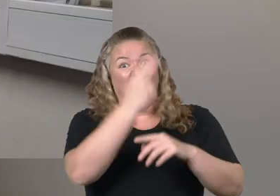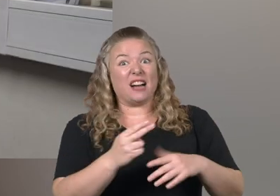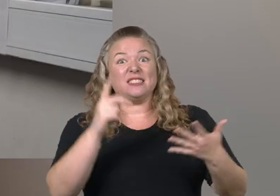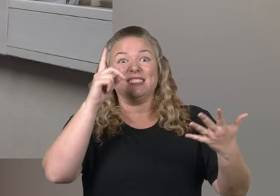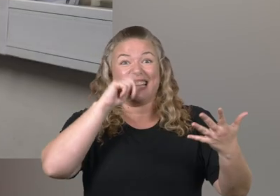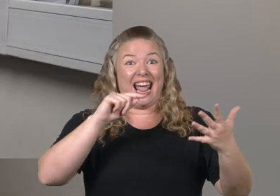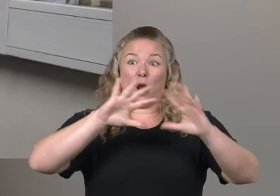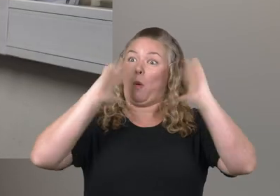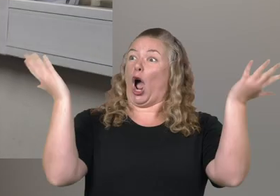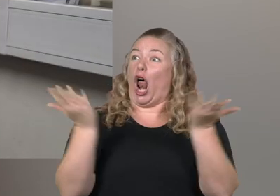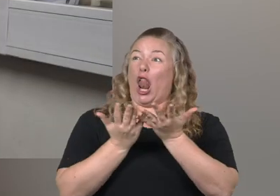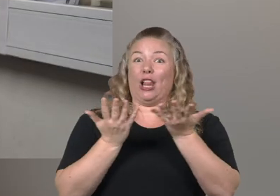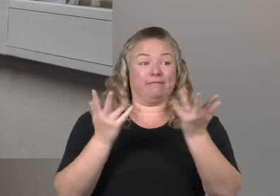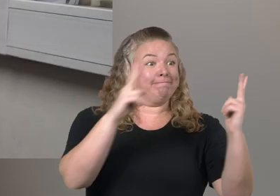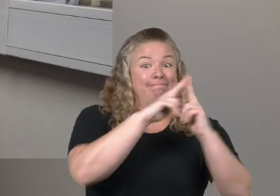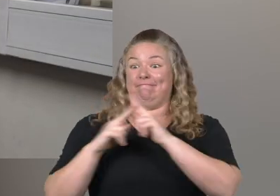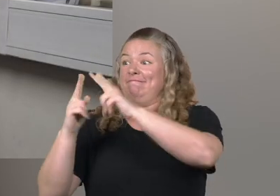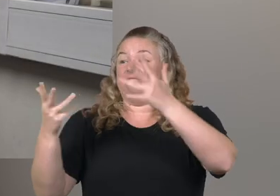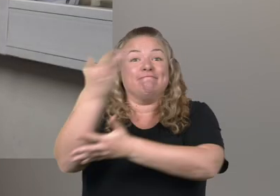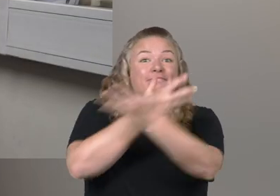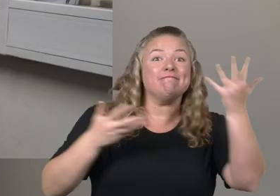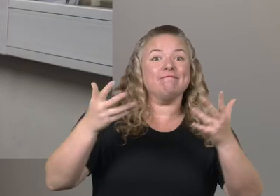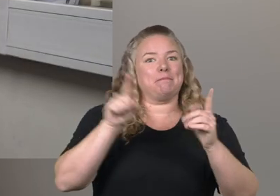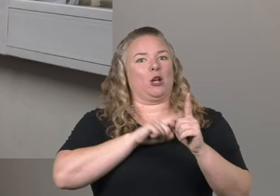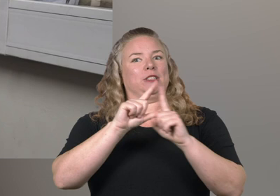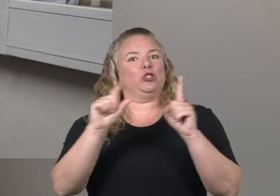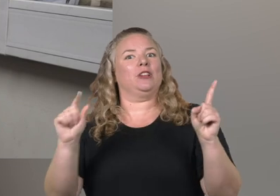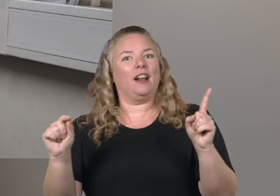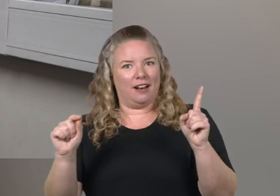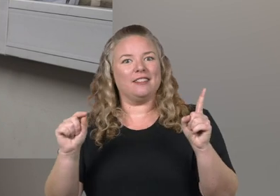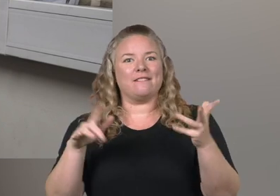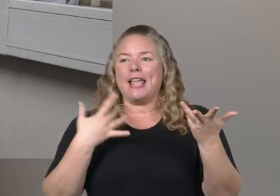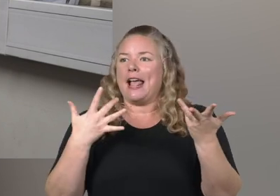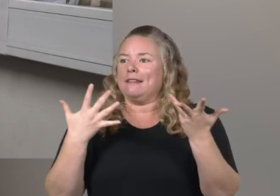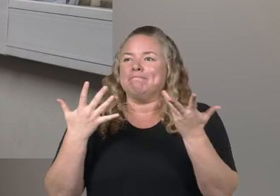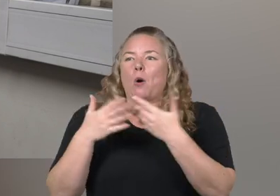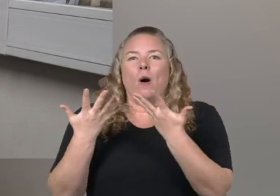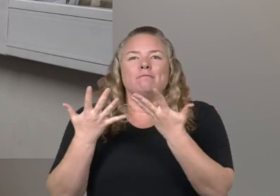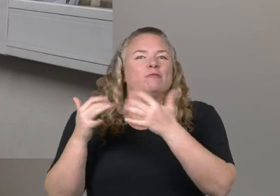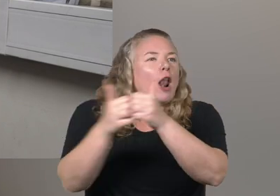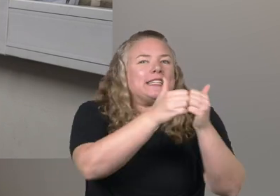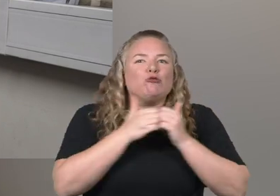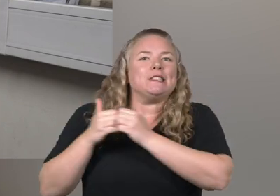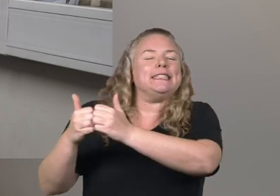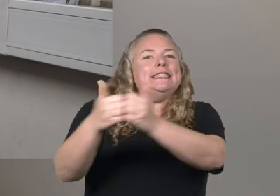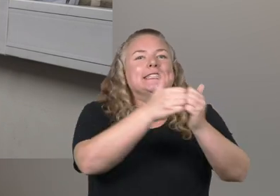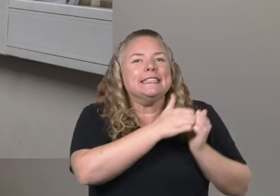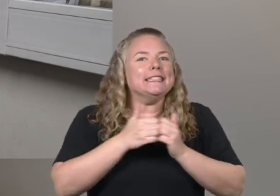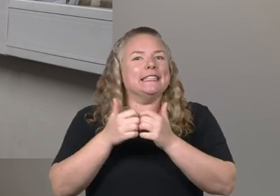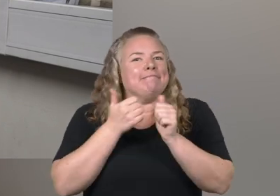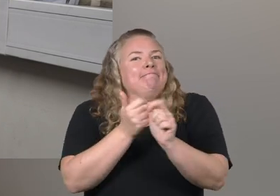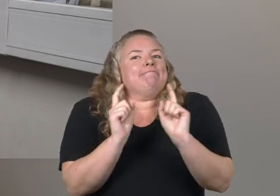between continents because they just do it digitally. And also I think there's more that sense of the sort of